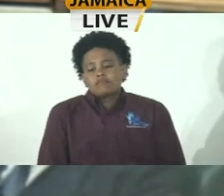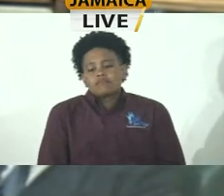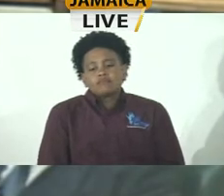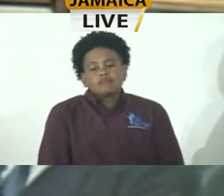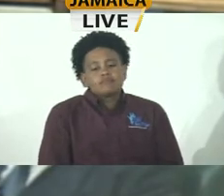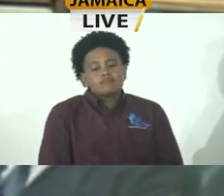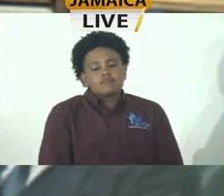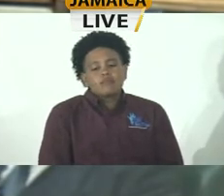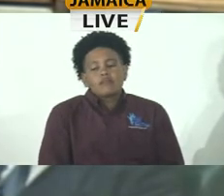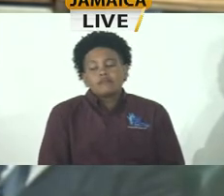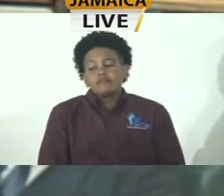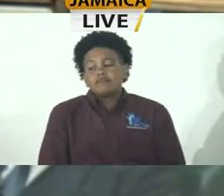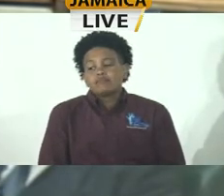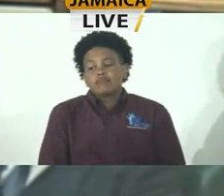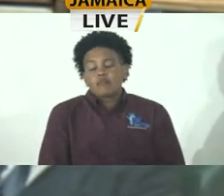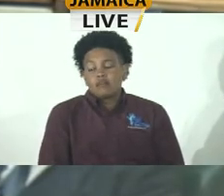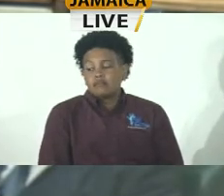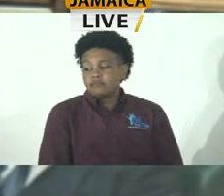madam spico